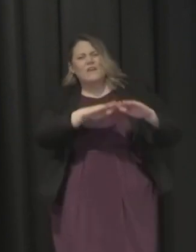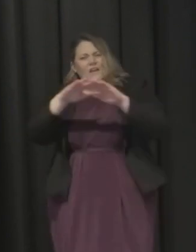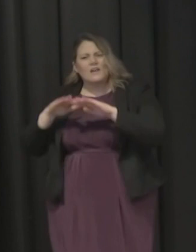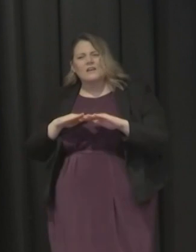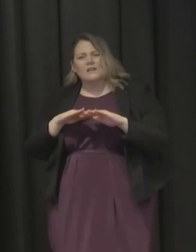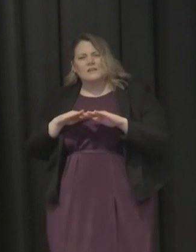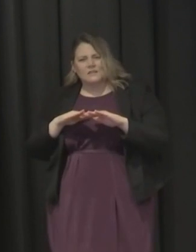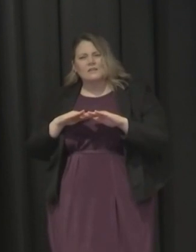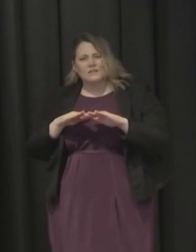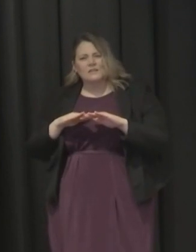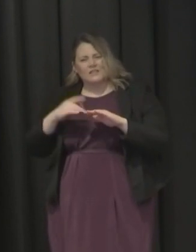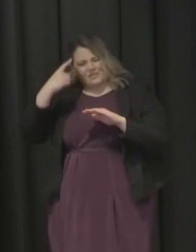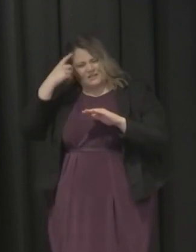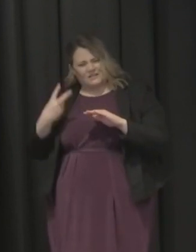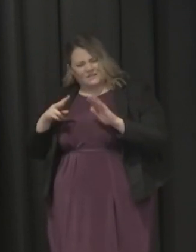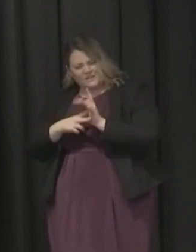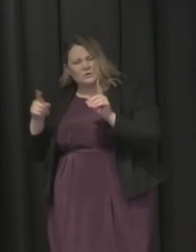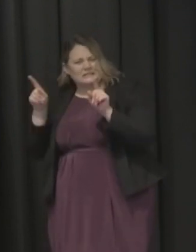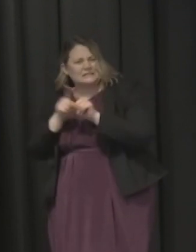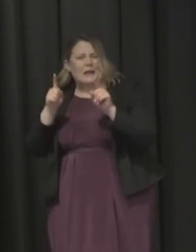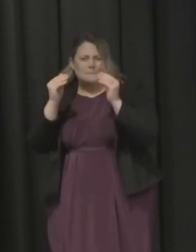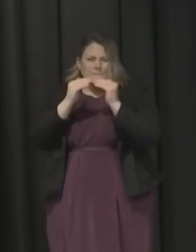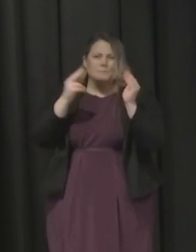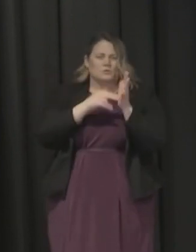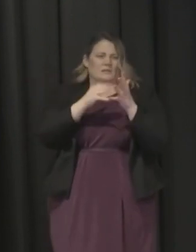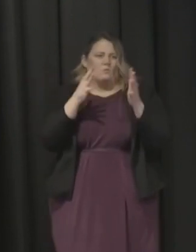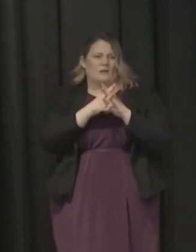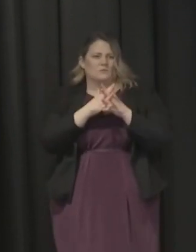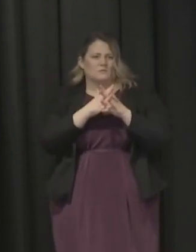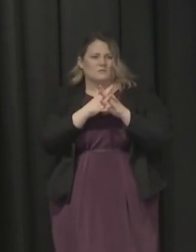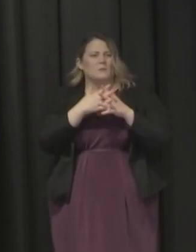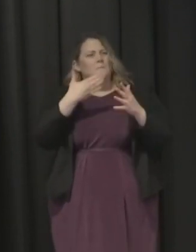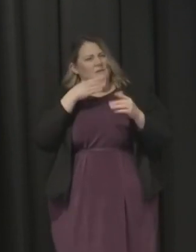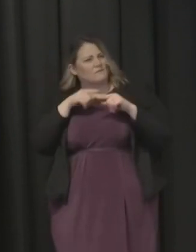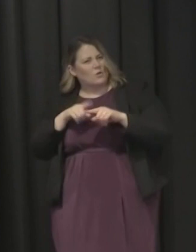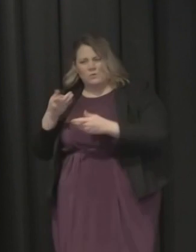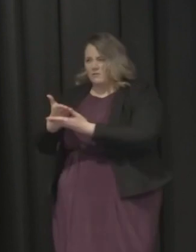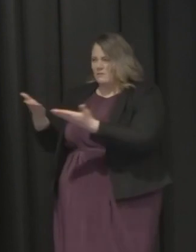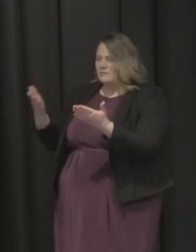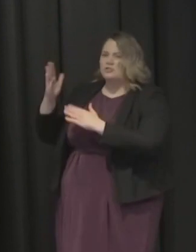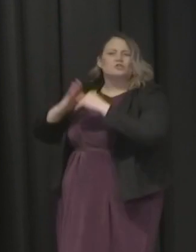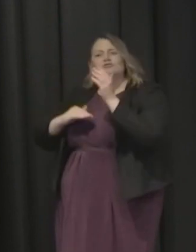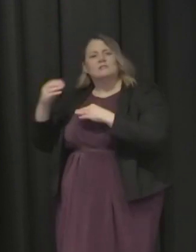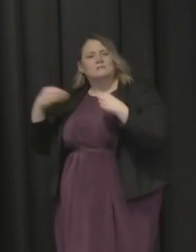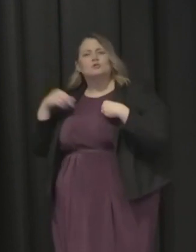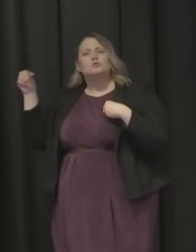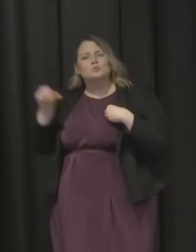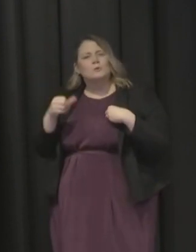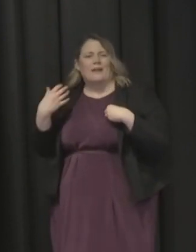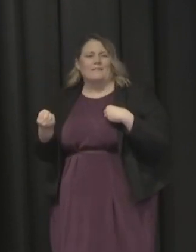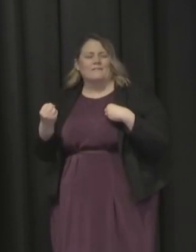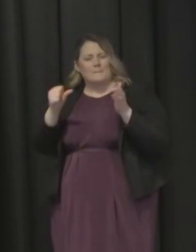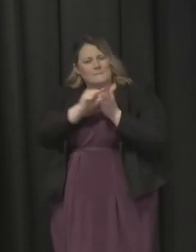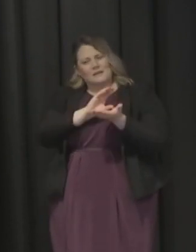who've sought to be miserly with money or malevolent in terms of preferential